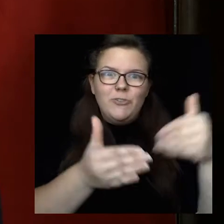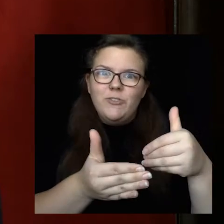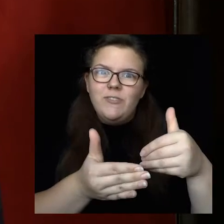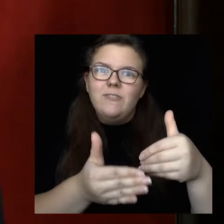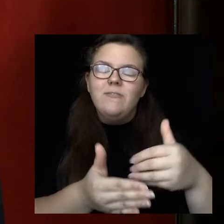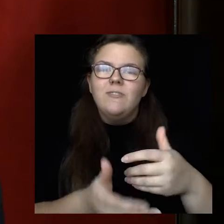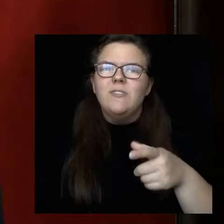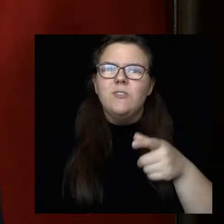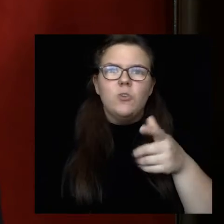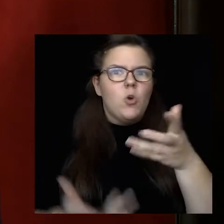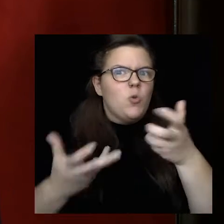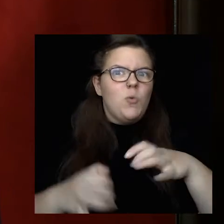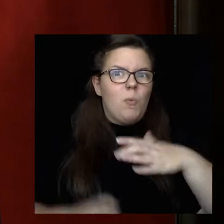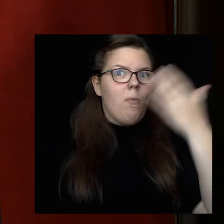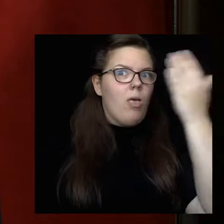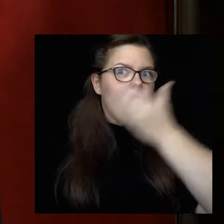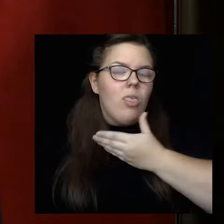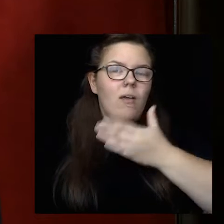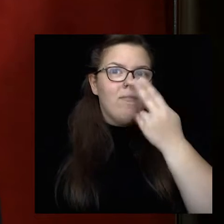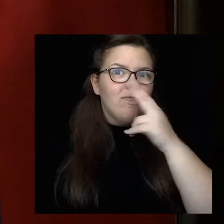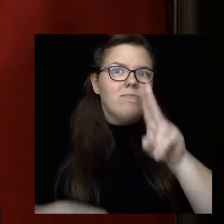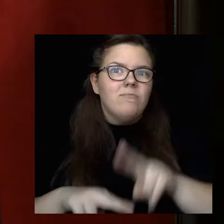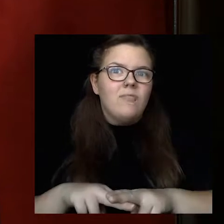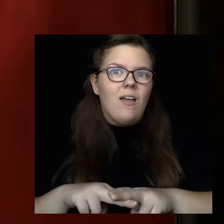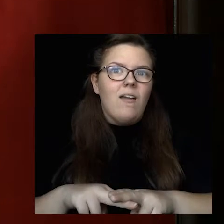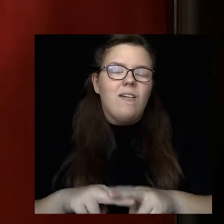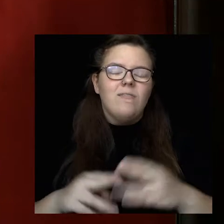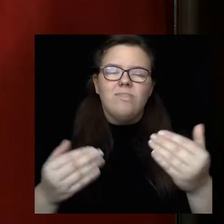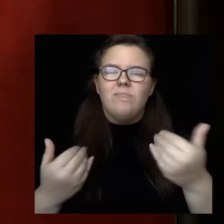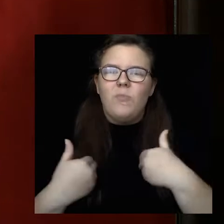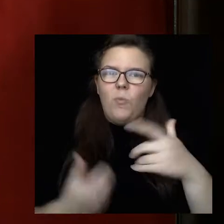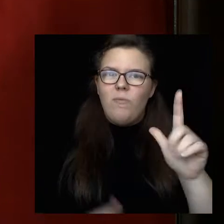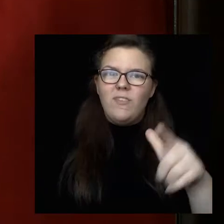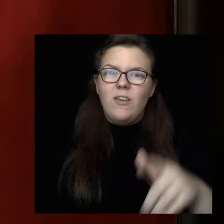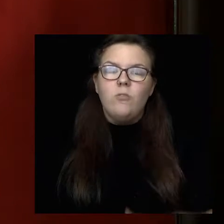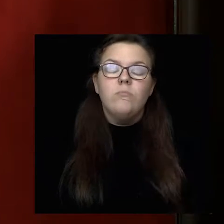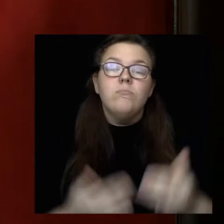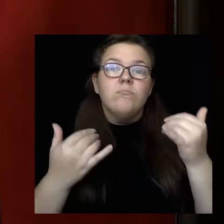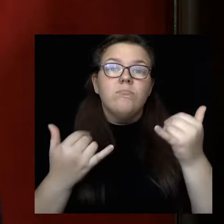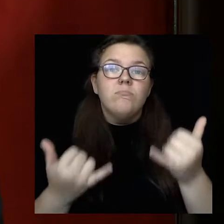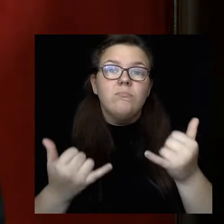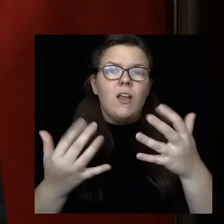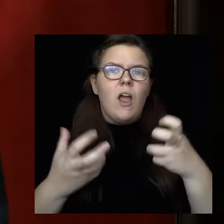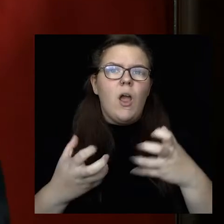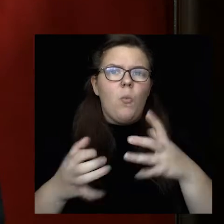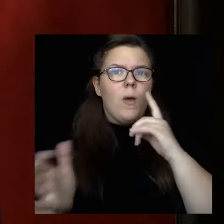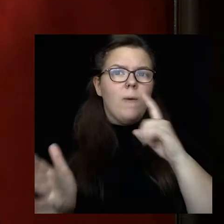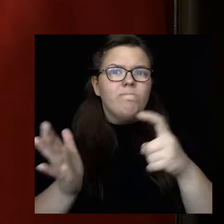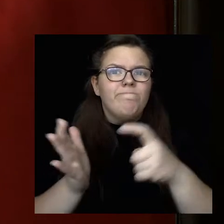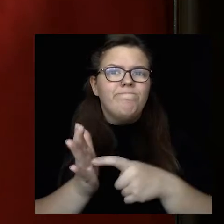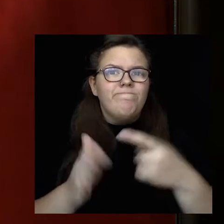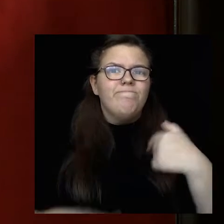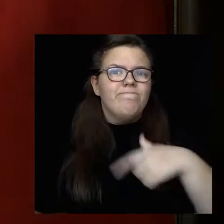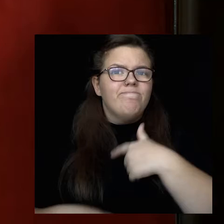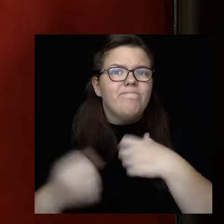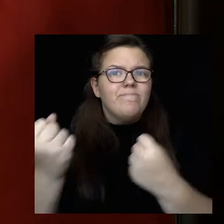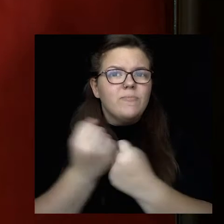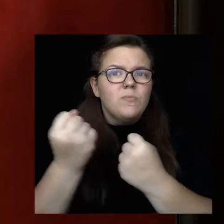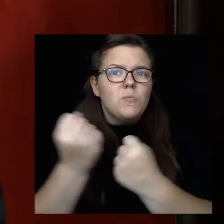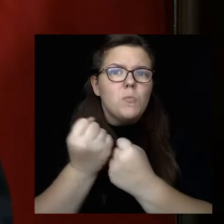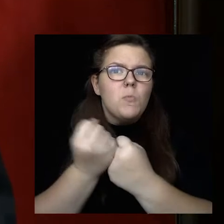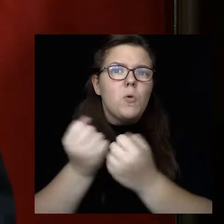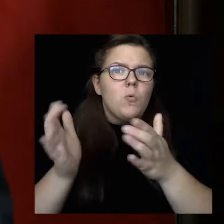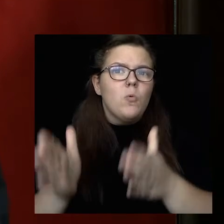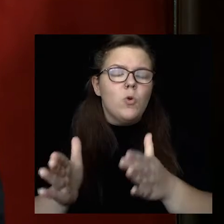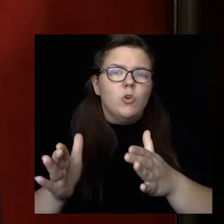close by, and you won't want to miss the fun that we have a little bit later. I'd like now to take a moment to acknowledge our